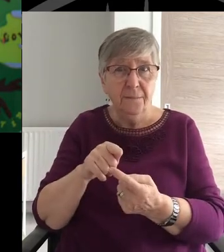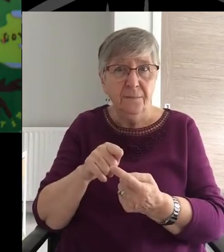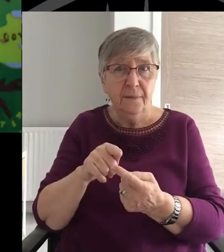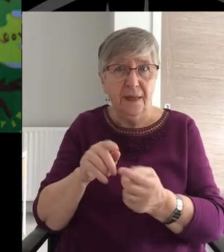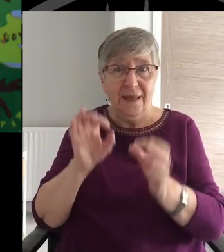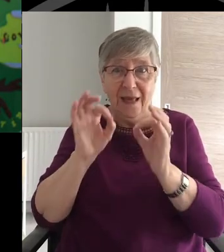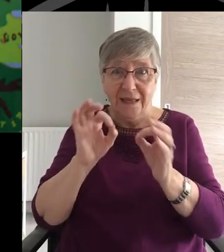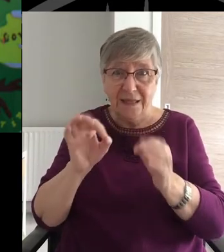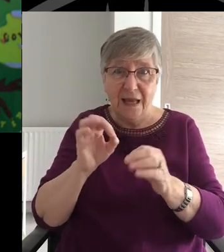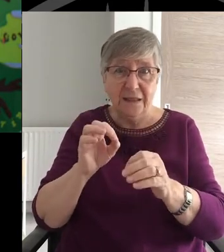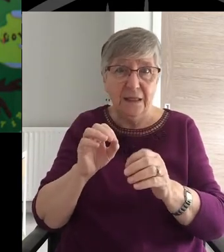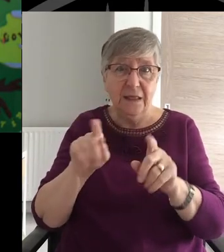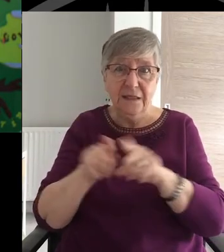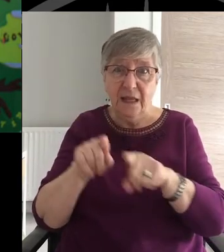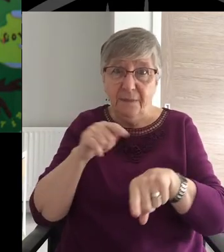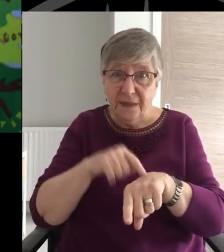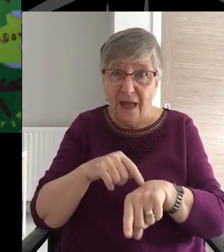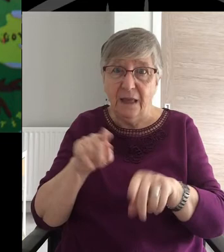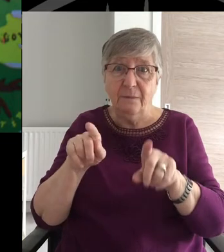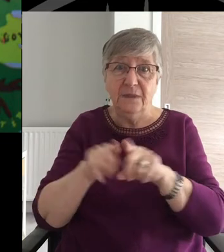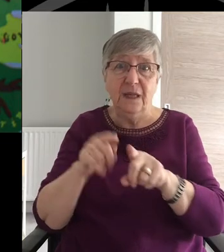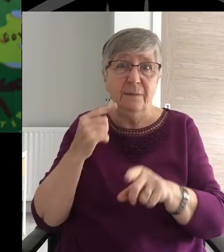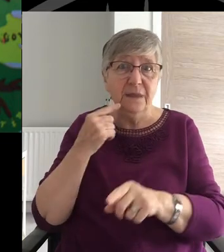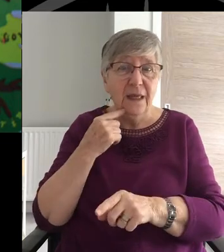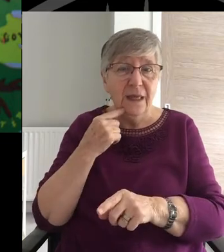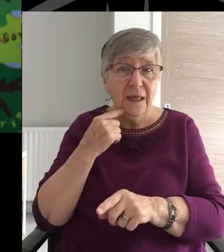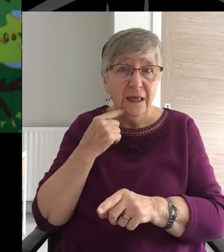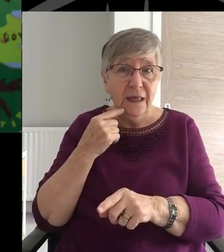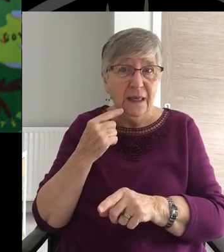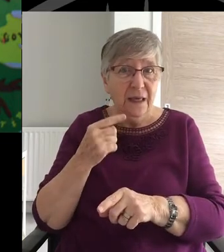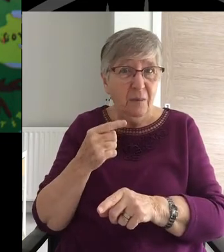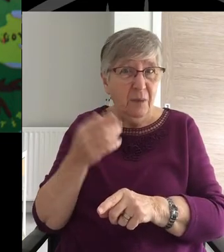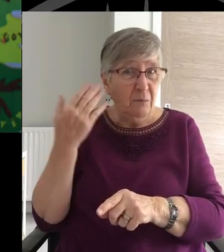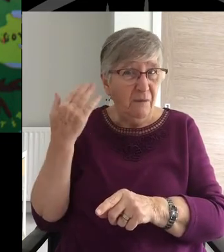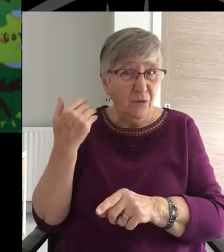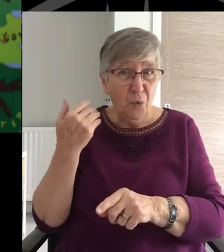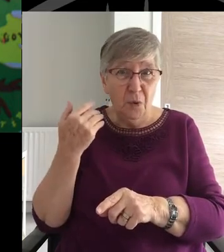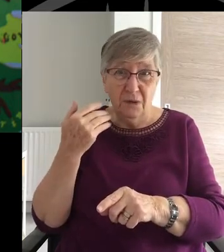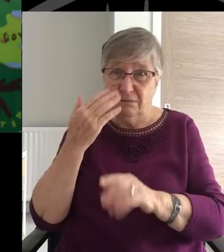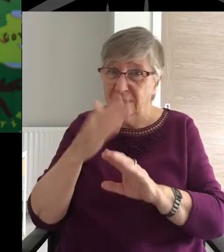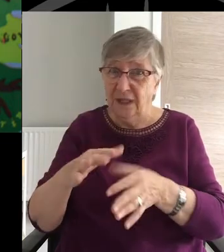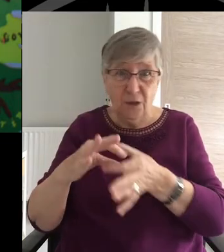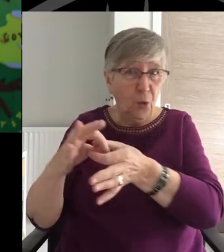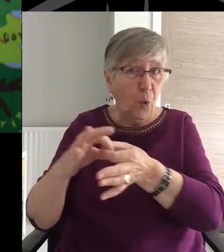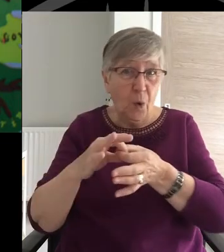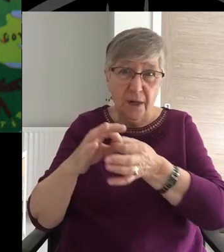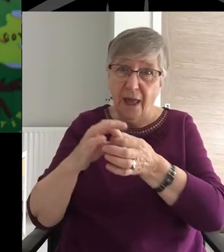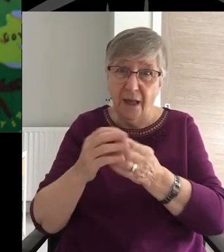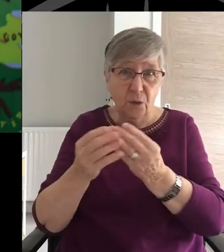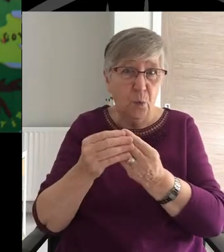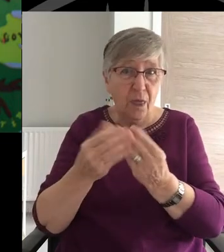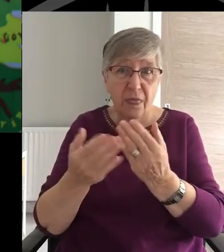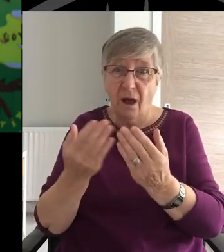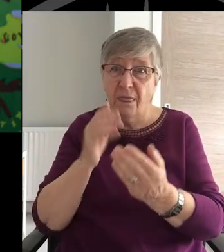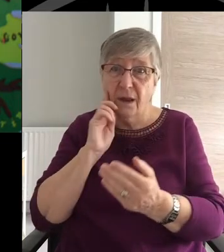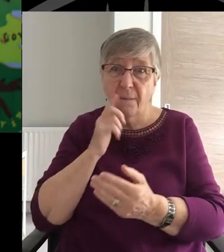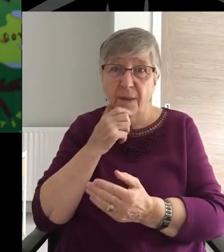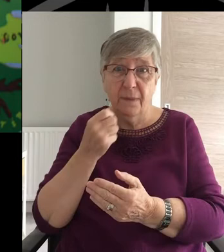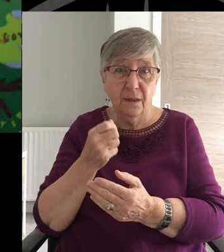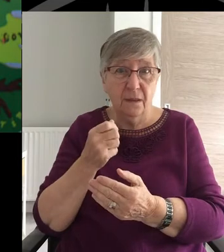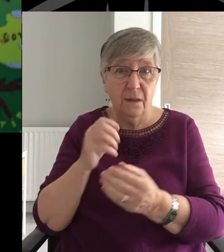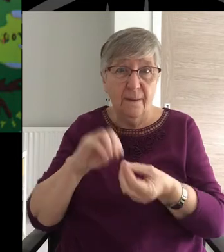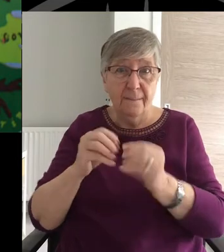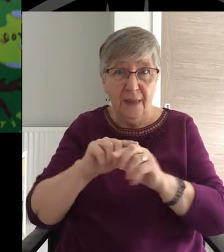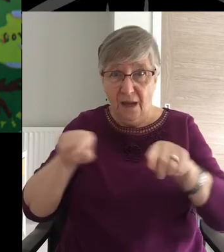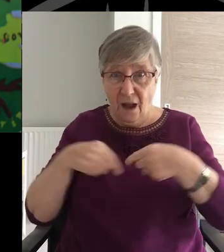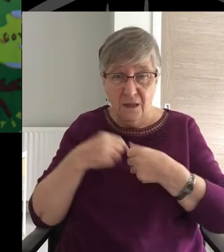of day that doesn't really seem to have connected in terms of making us better disciples